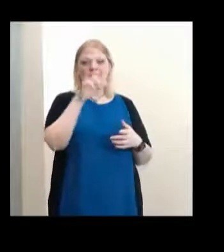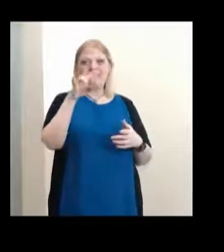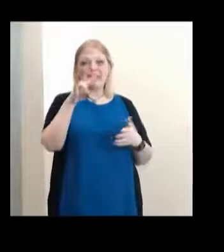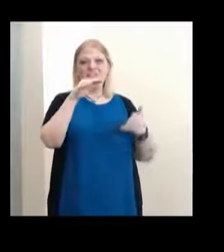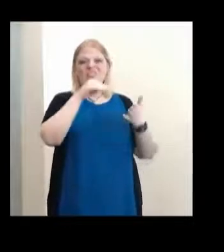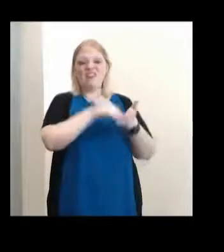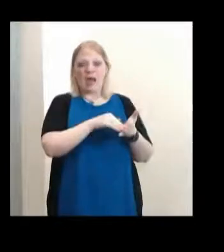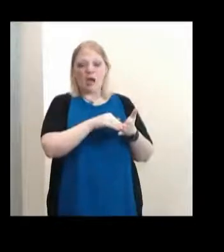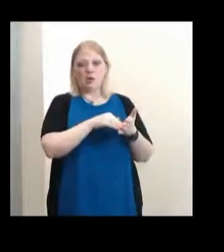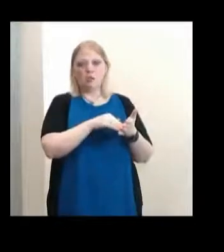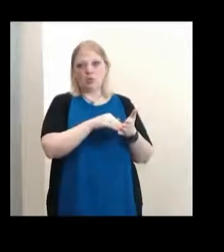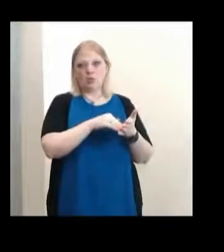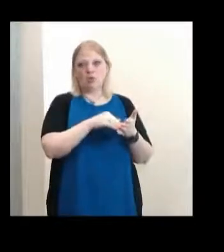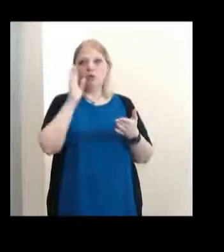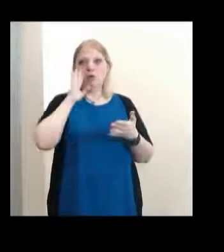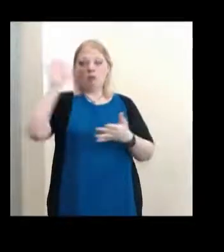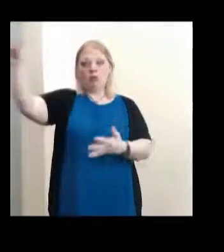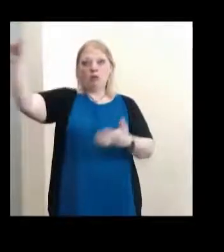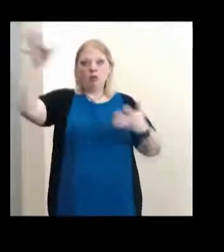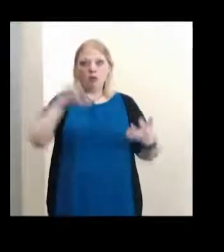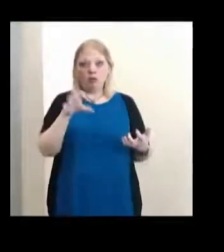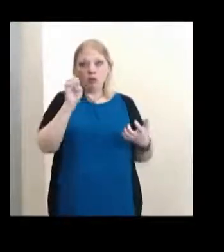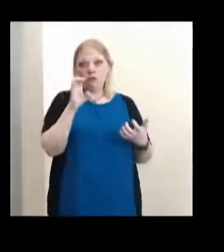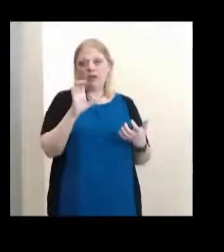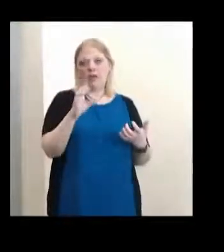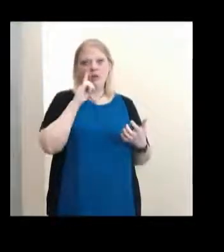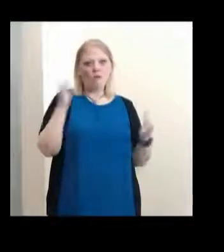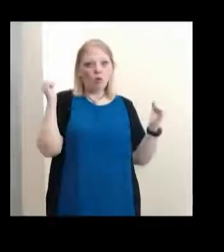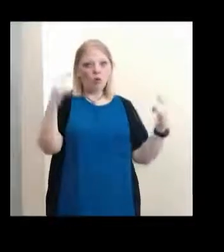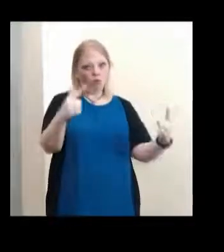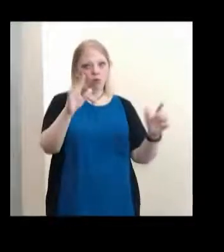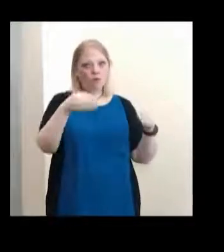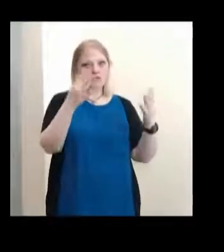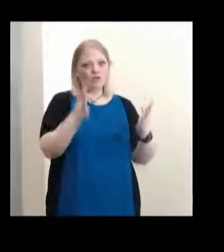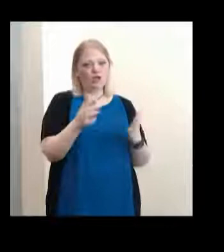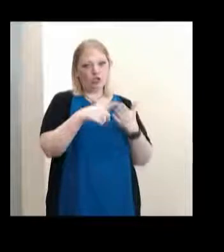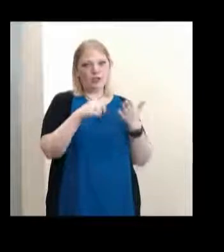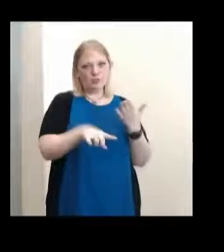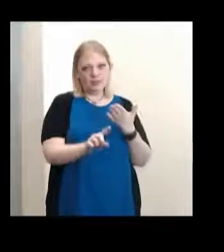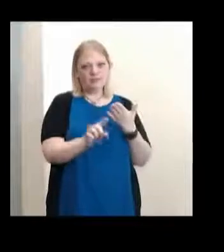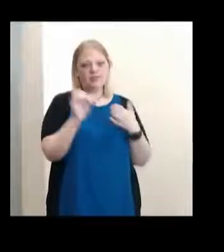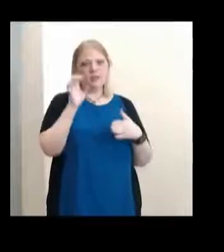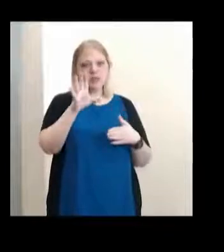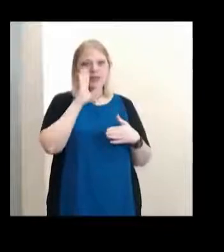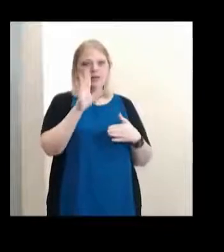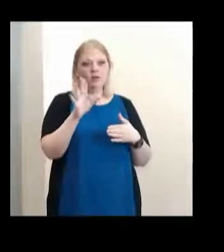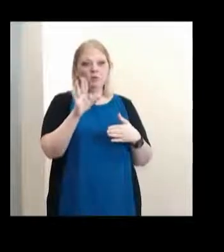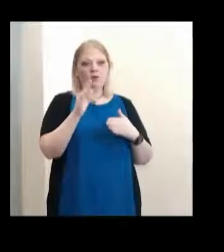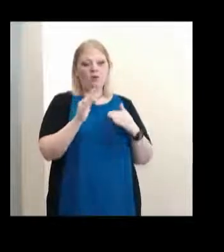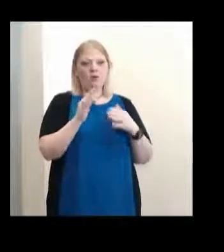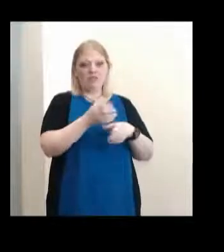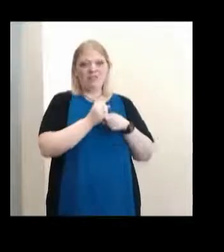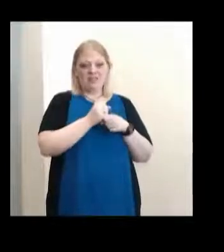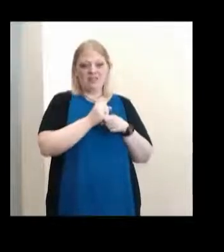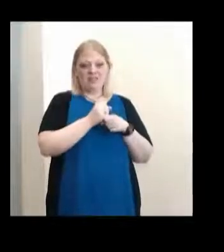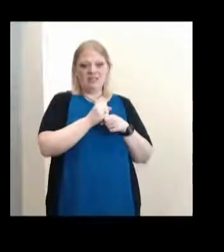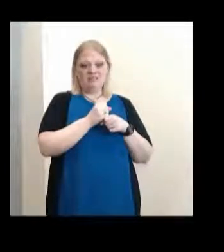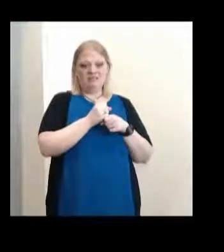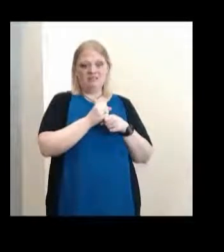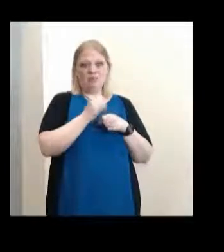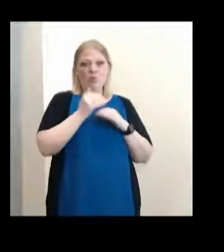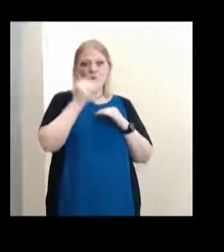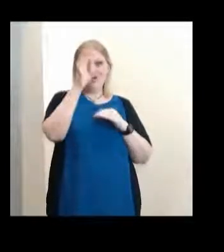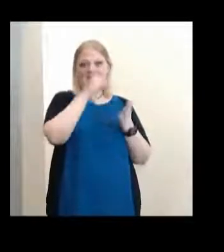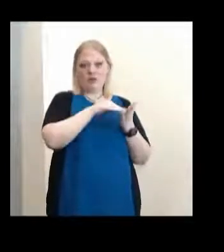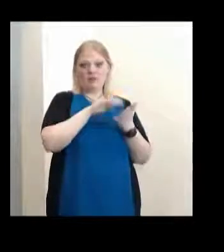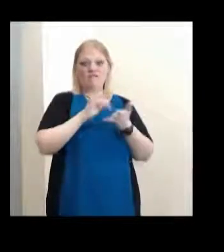27,000 plus doses that'll be coming into Erie County for all providers next week. Erie County will be receiving more than 8,000 of those. I also know that